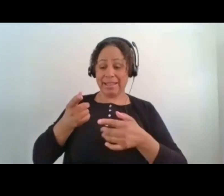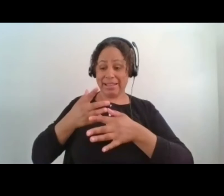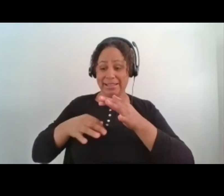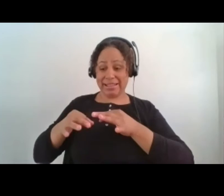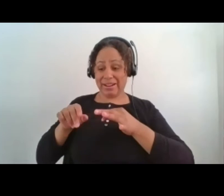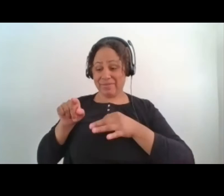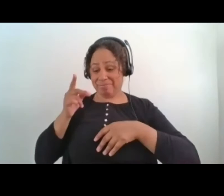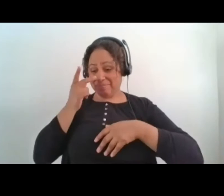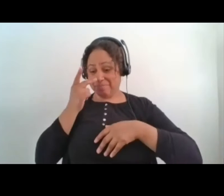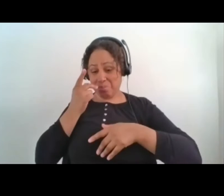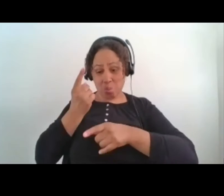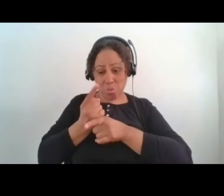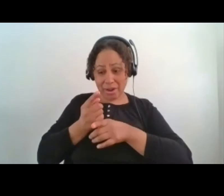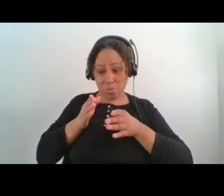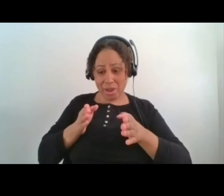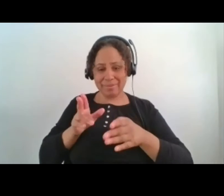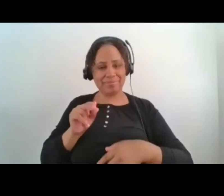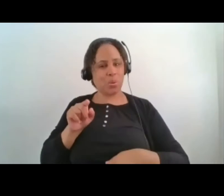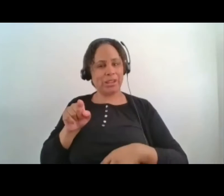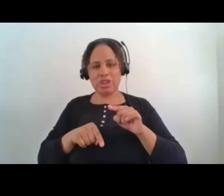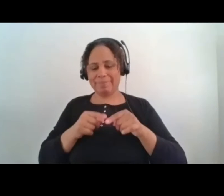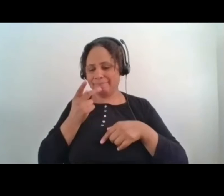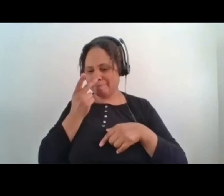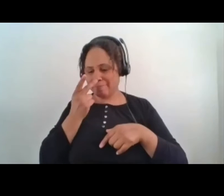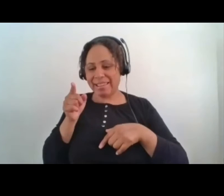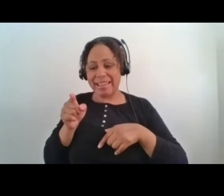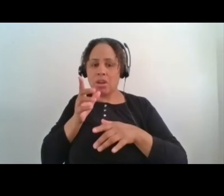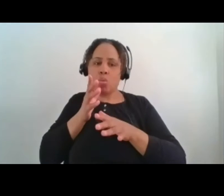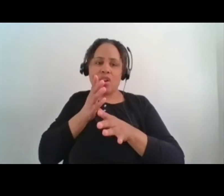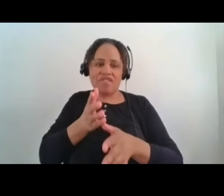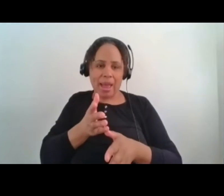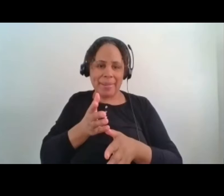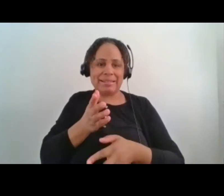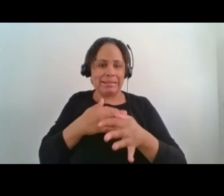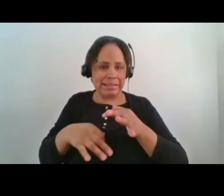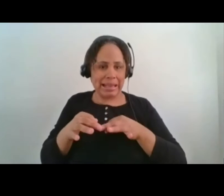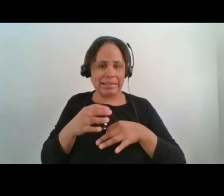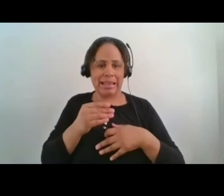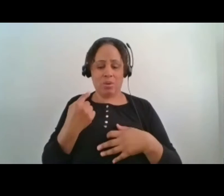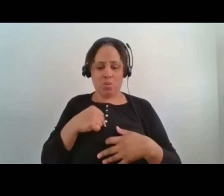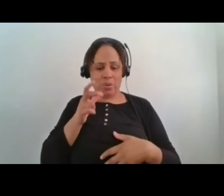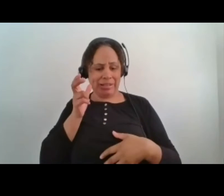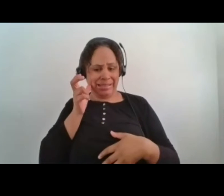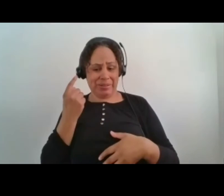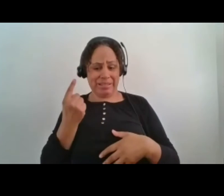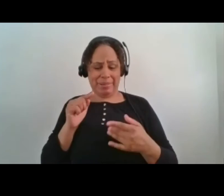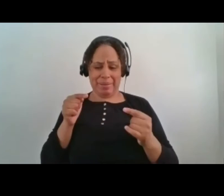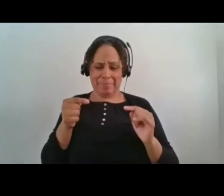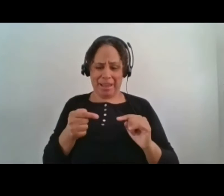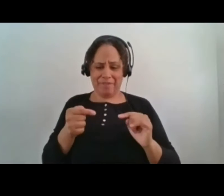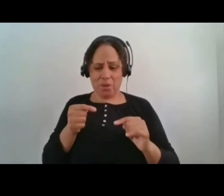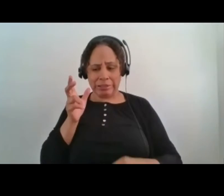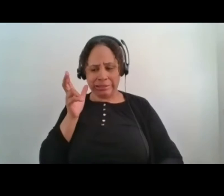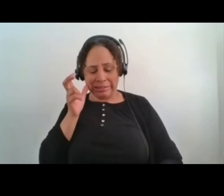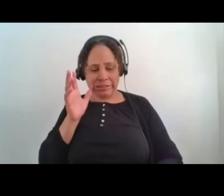would vomit. And we would hear it, and it's something that it's painful for the people in the house, not because